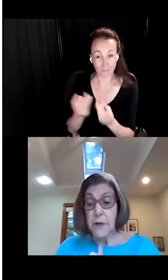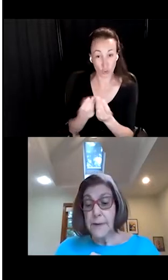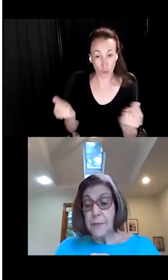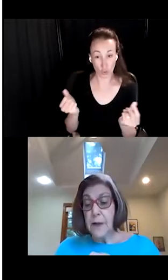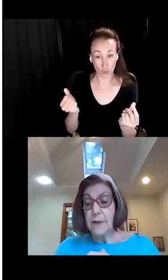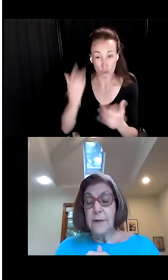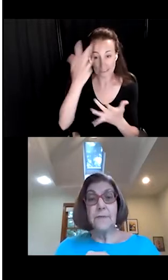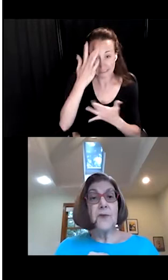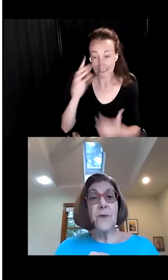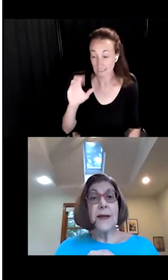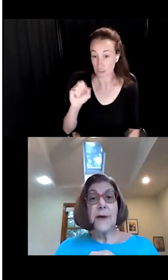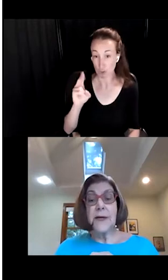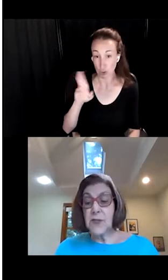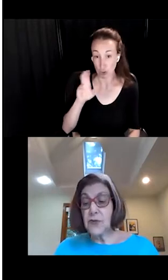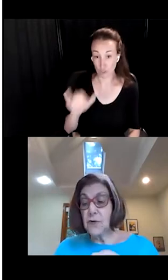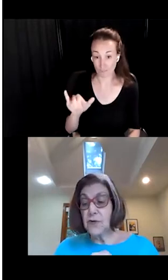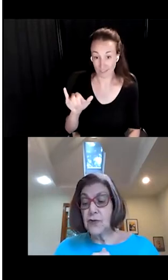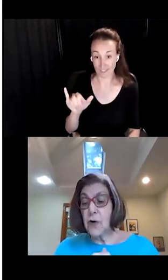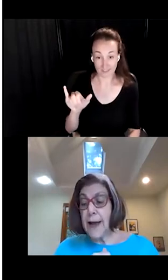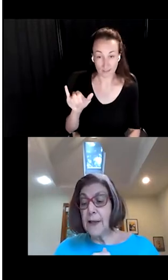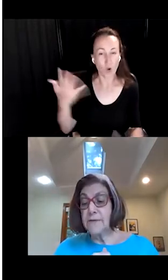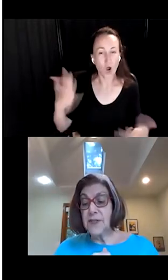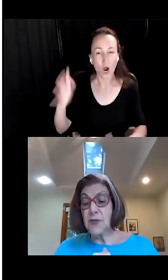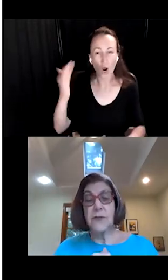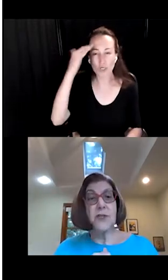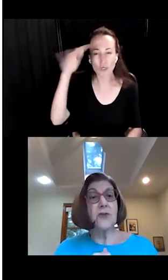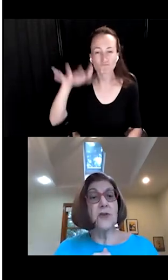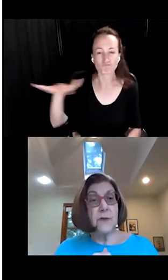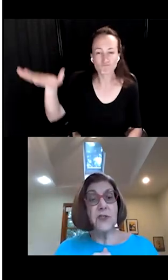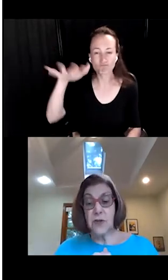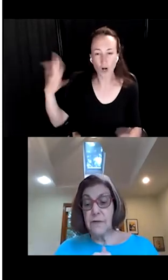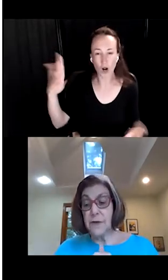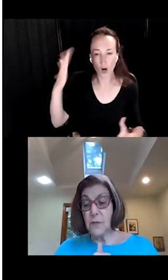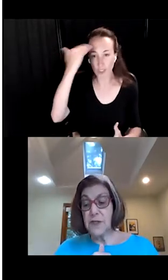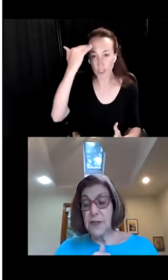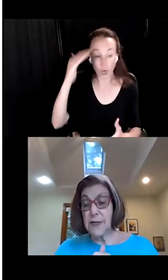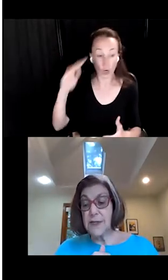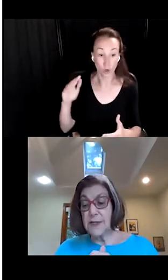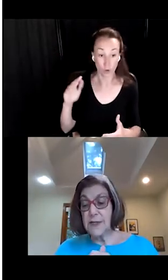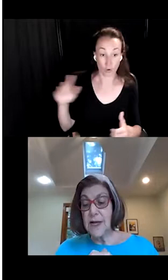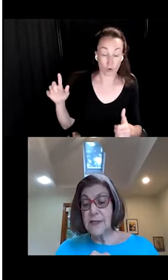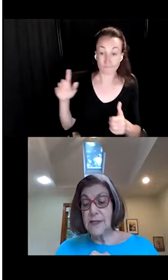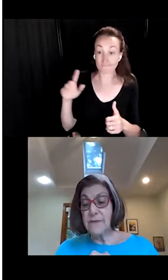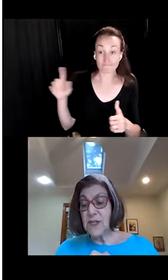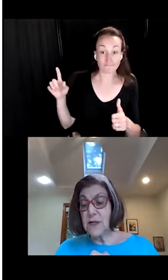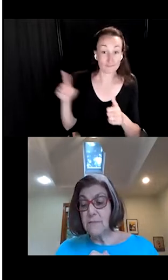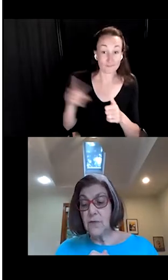new. The first randomized controlled trial of citrus to treat scurvy was conducted in